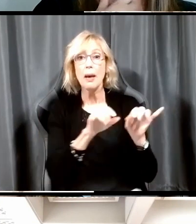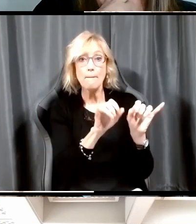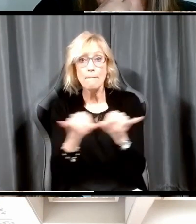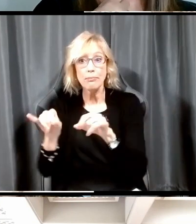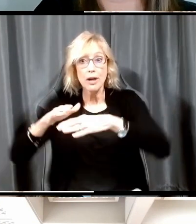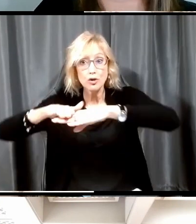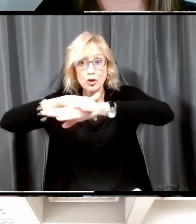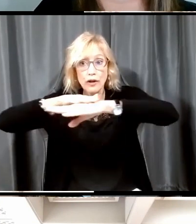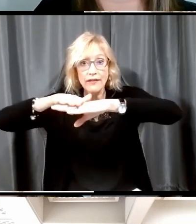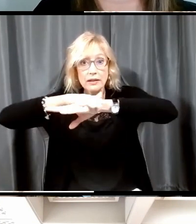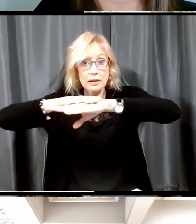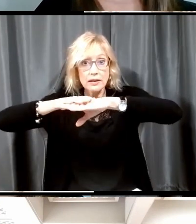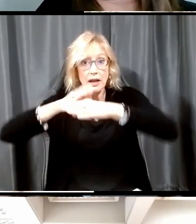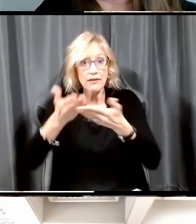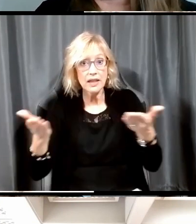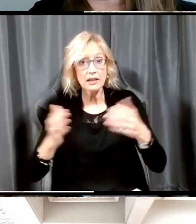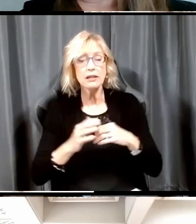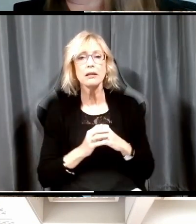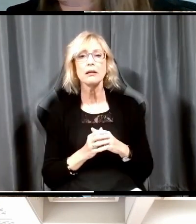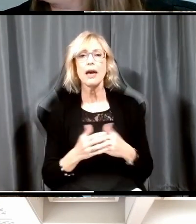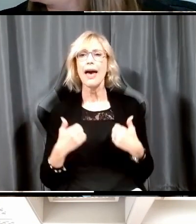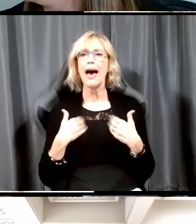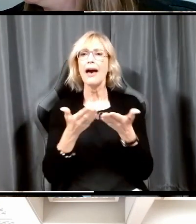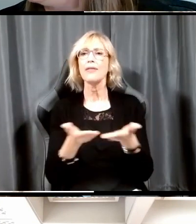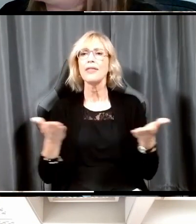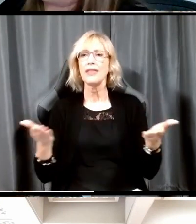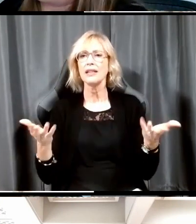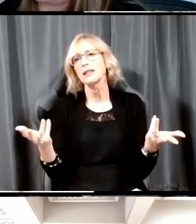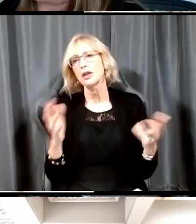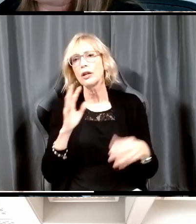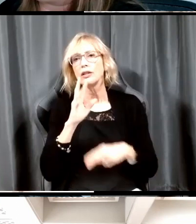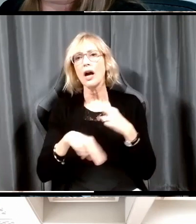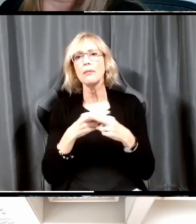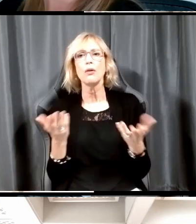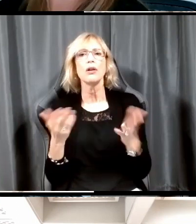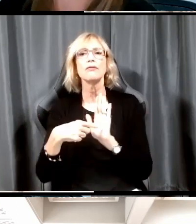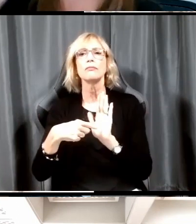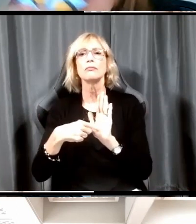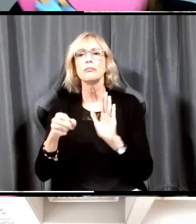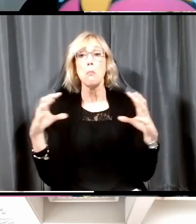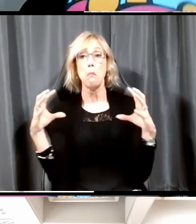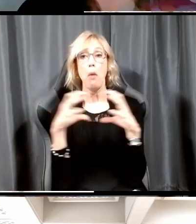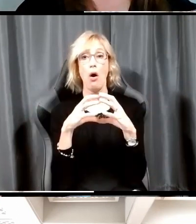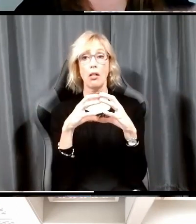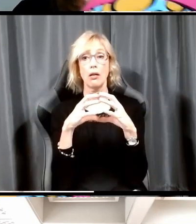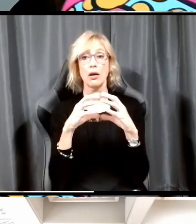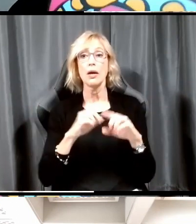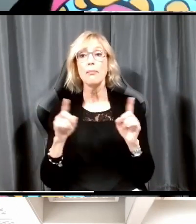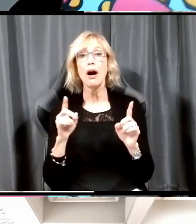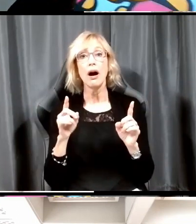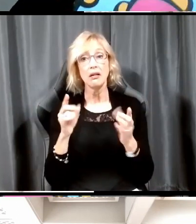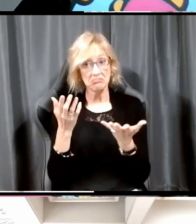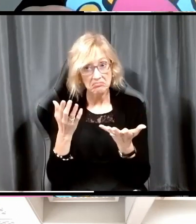of objects. So there are objects when we talk about, for instance, this is just a ball. But if you think